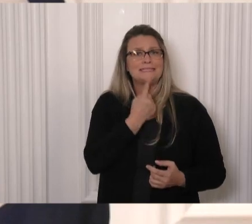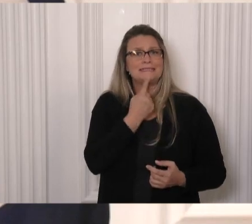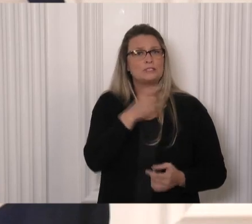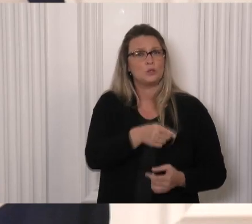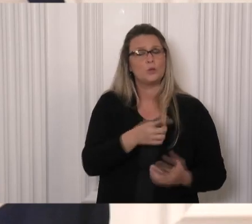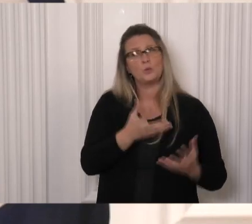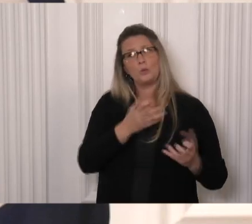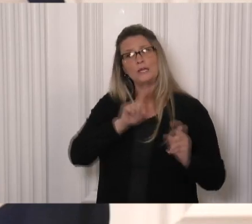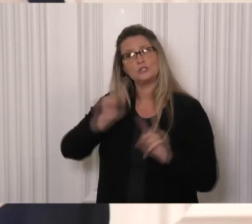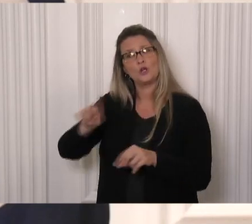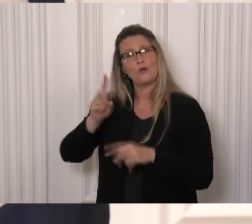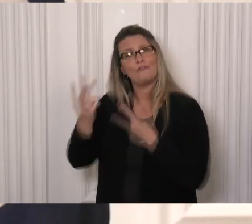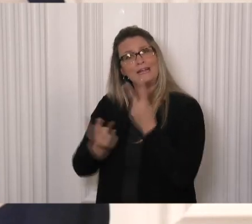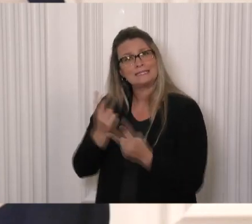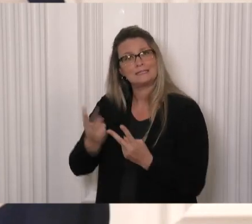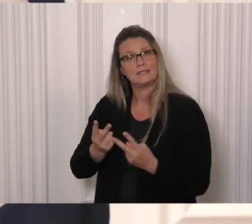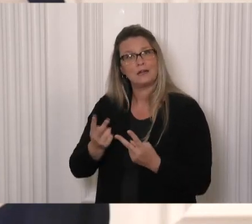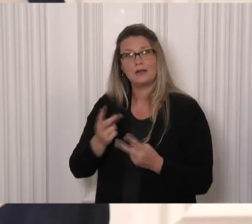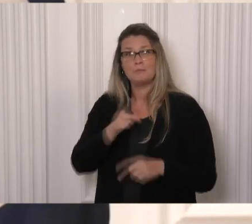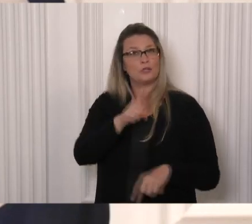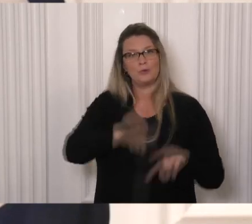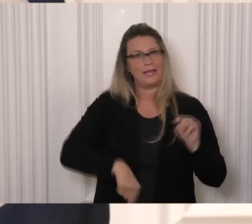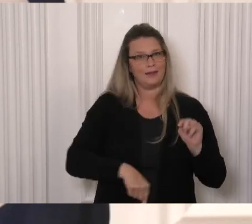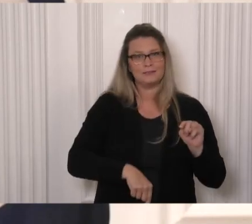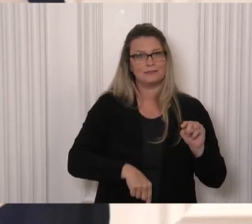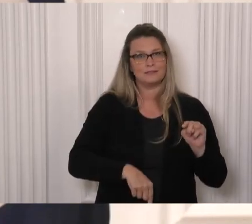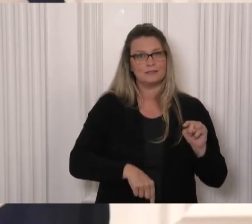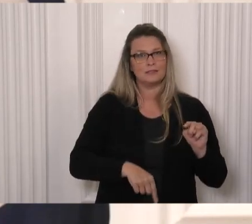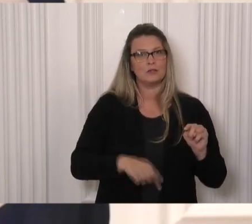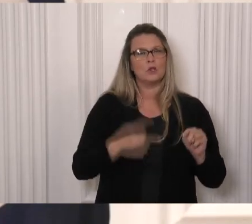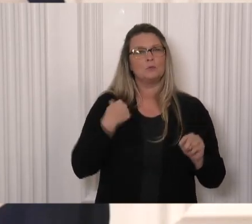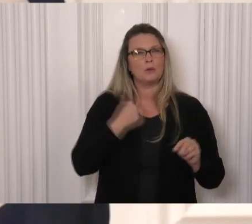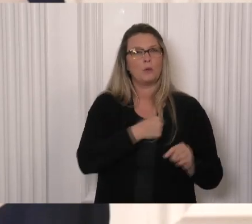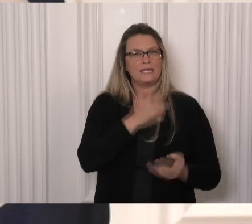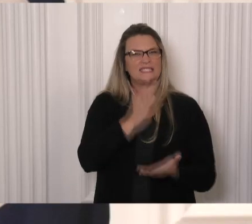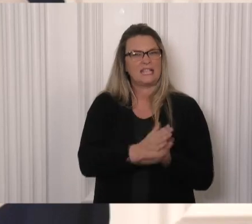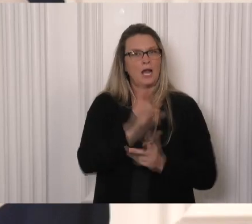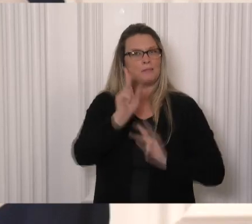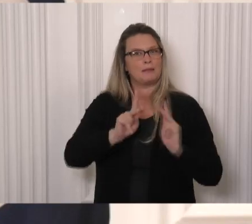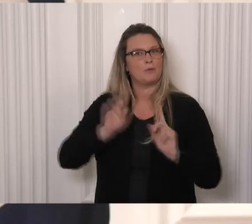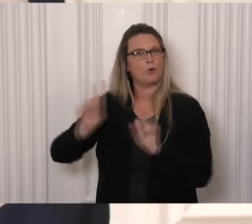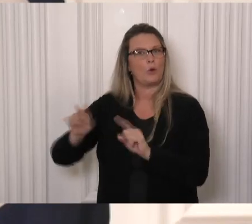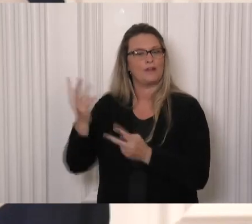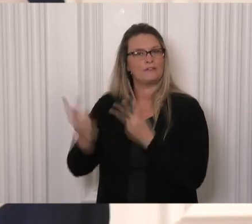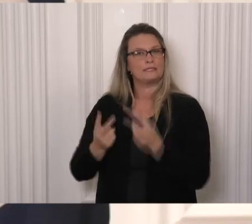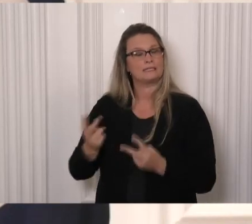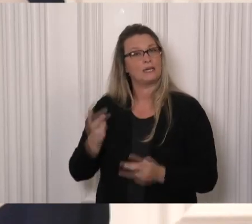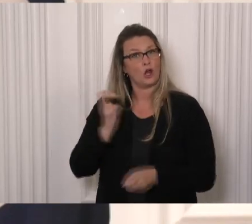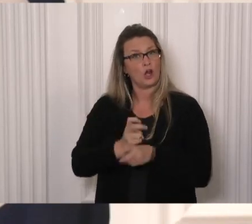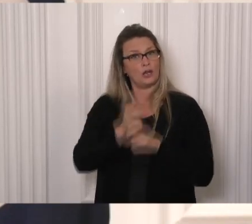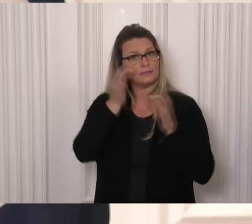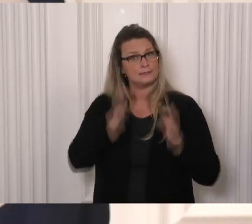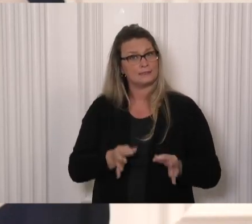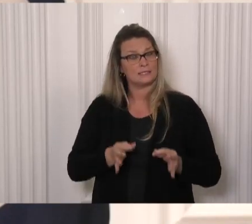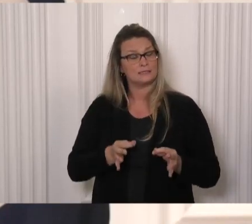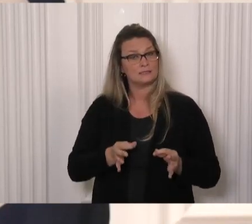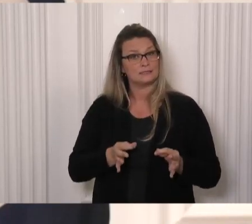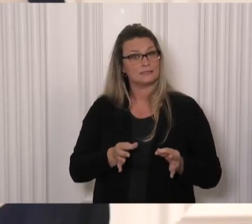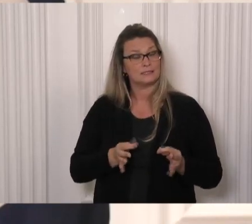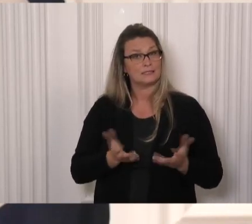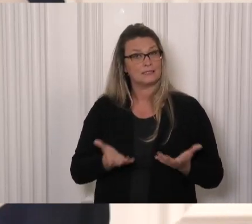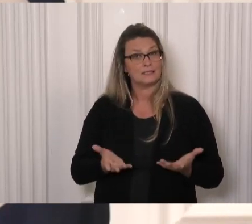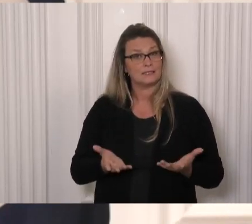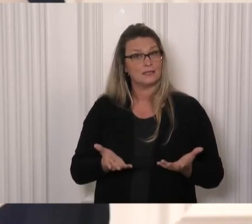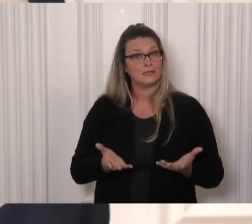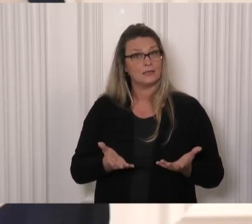every single day. You can't go see her. And so we stopped all of our people. Now, a big concern that we had is just